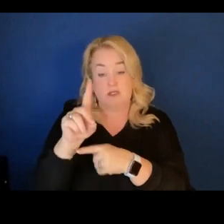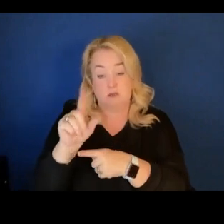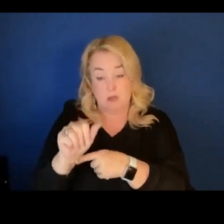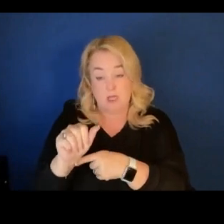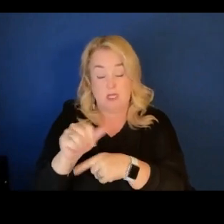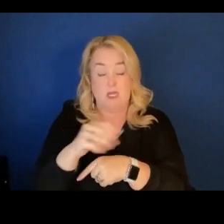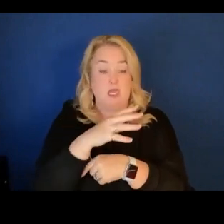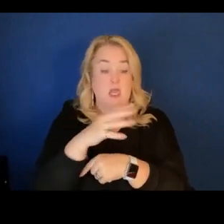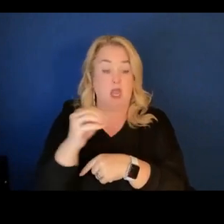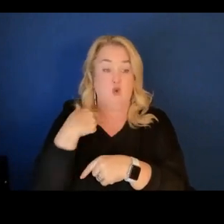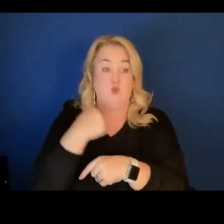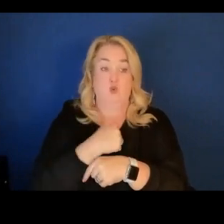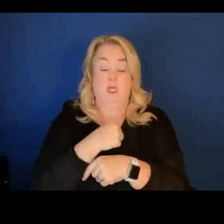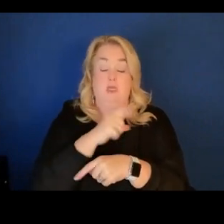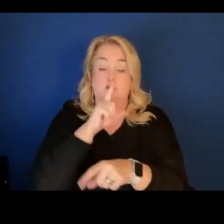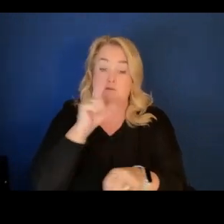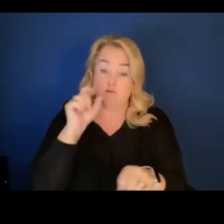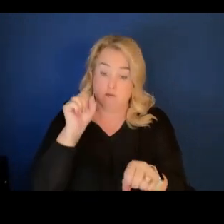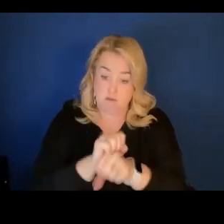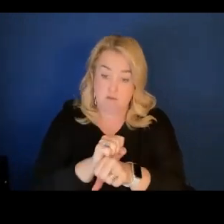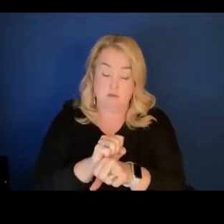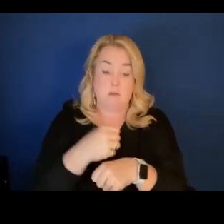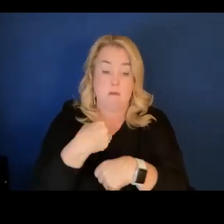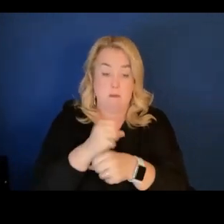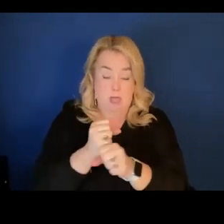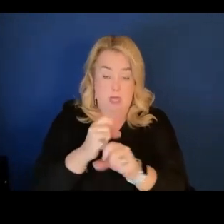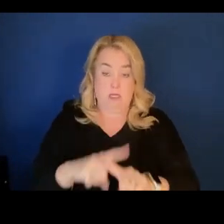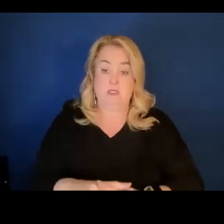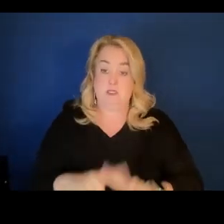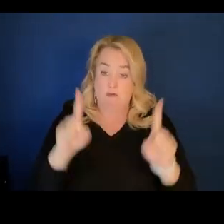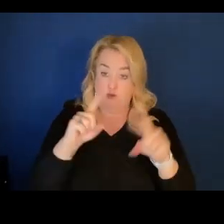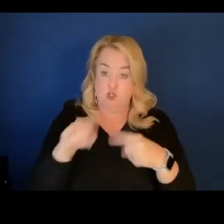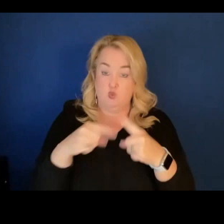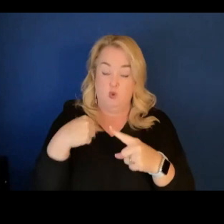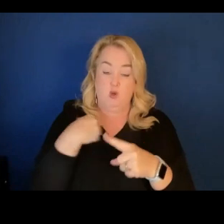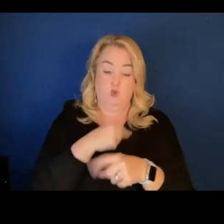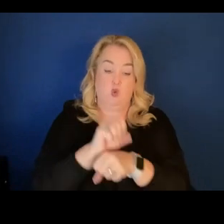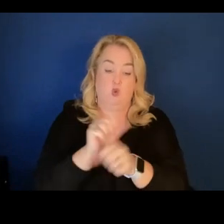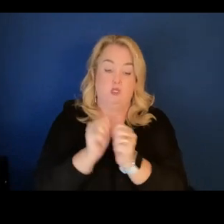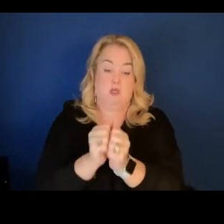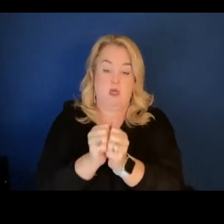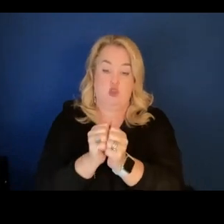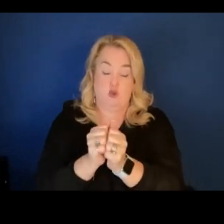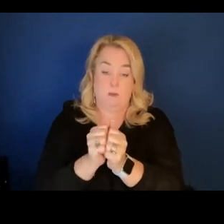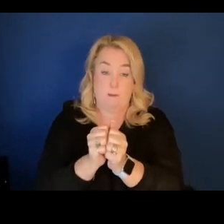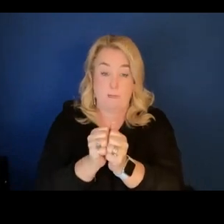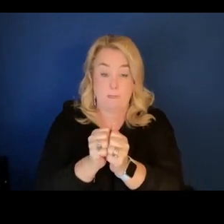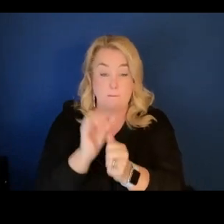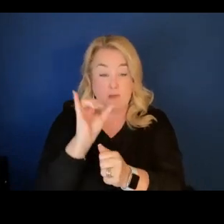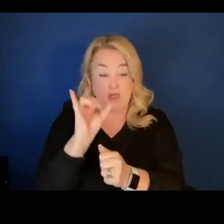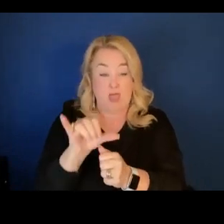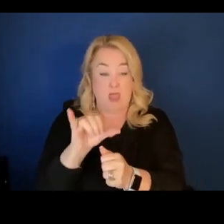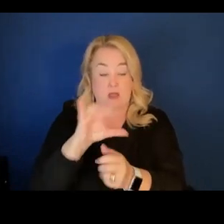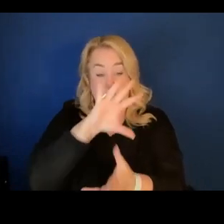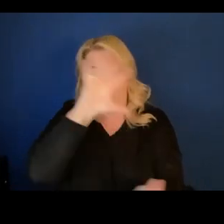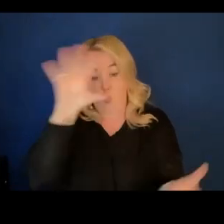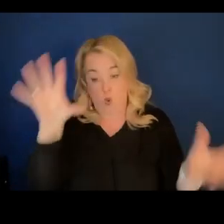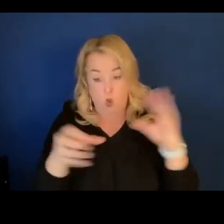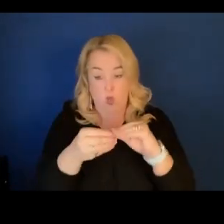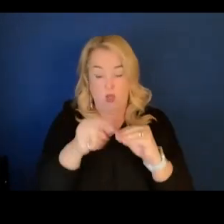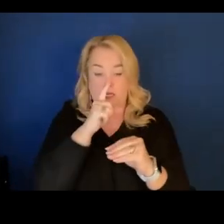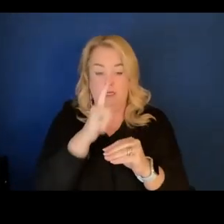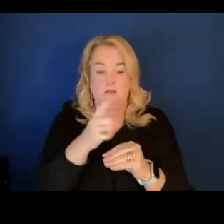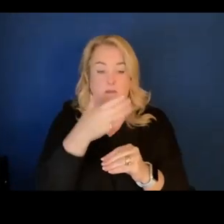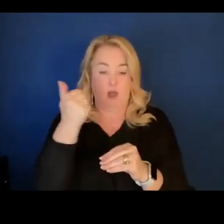truly, truly make more of a difference when we can work together. It's the case of the whole is more than the sum